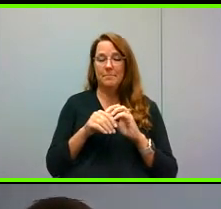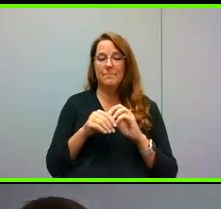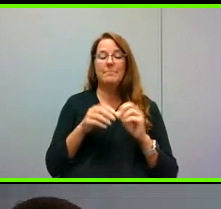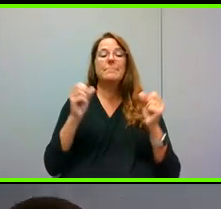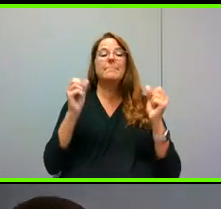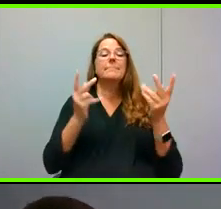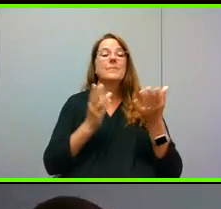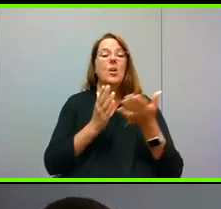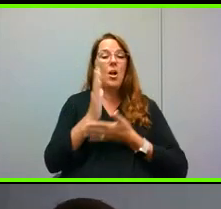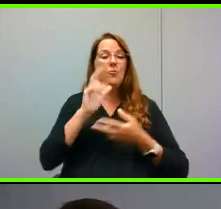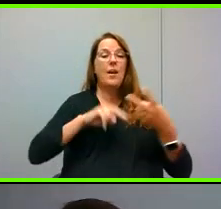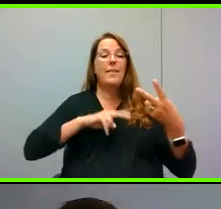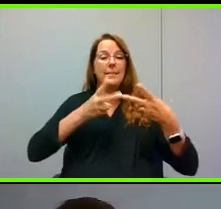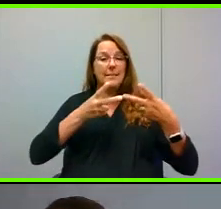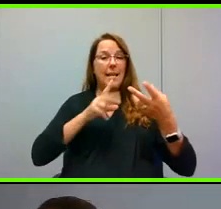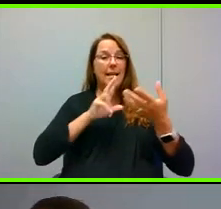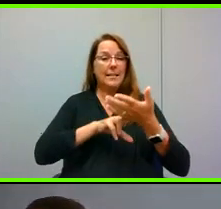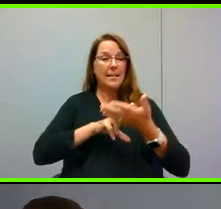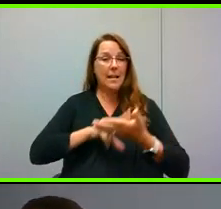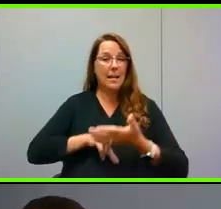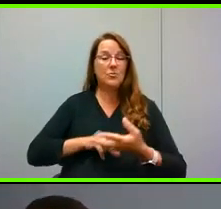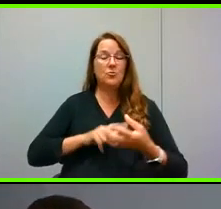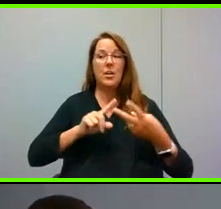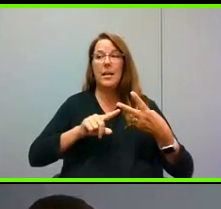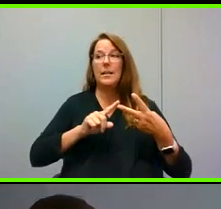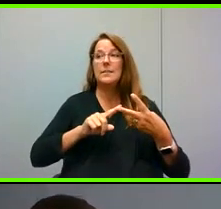All right, the second